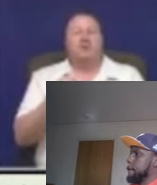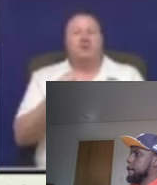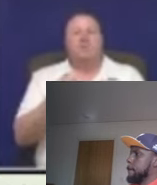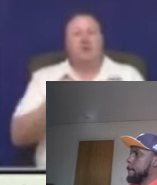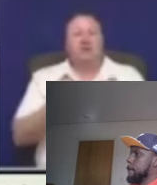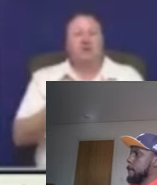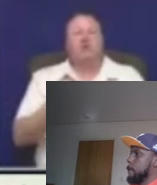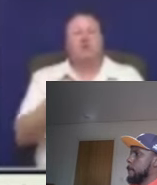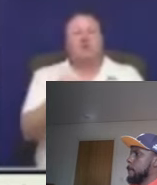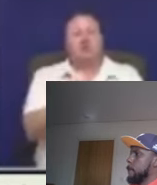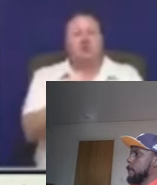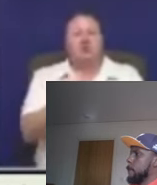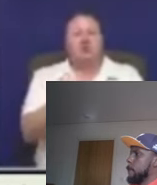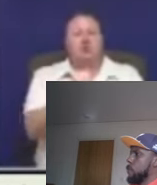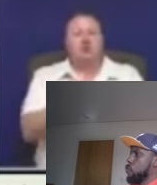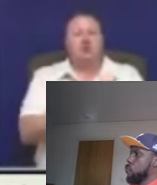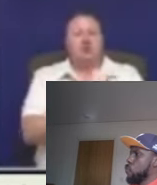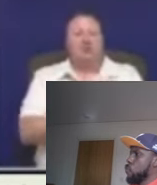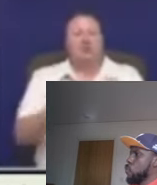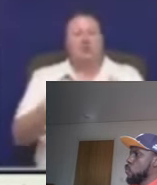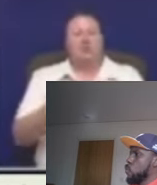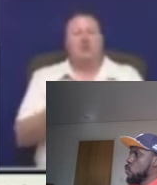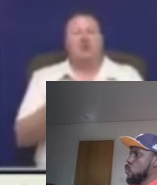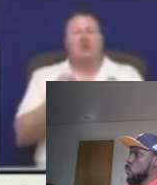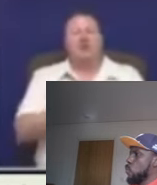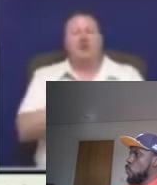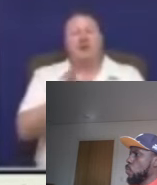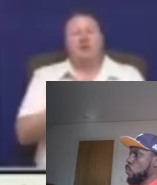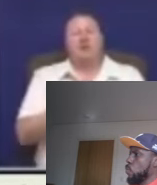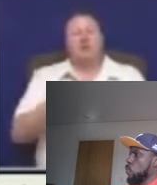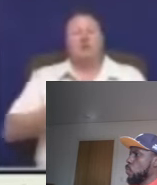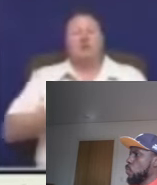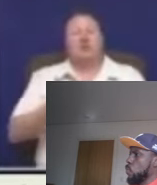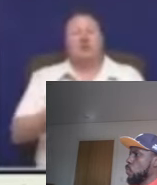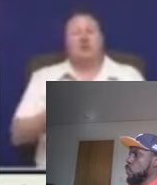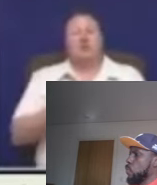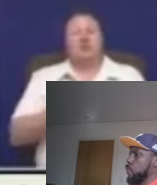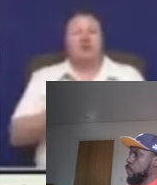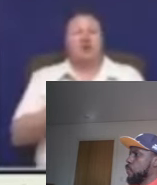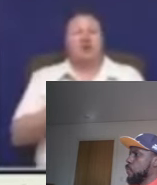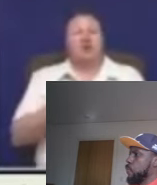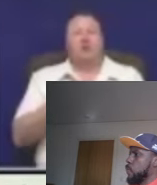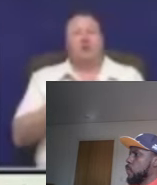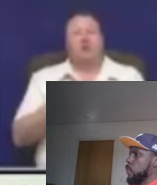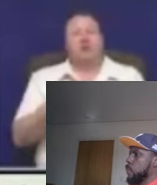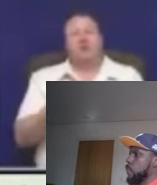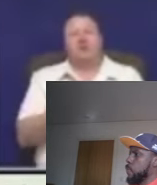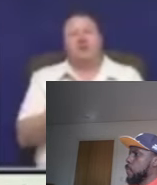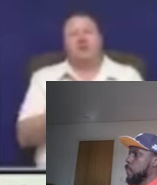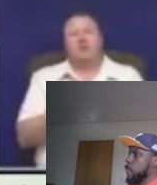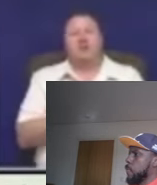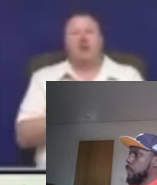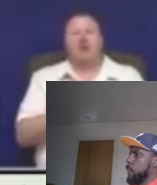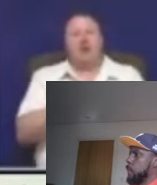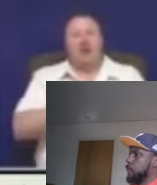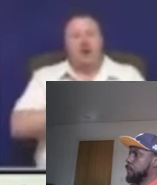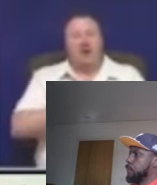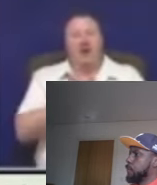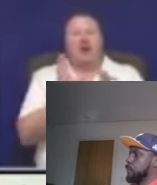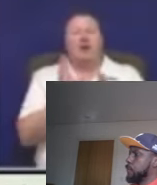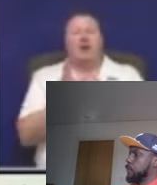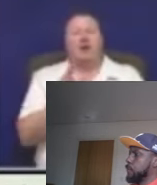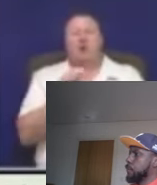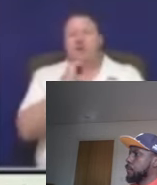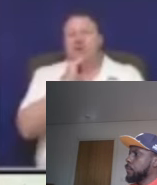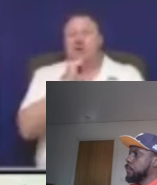erect, but also to the South Africans who rely on these services and the communities that they are meant to serve. Let me be very clear. I will